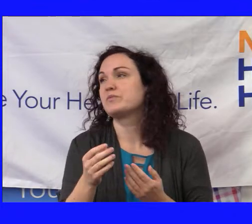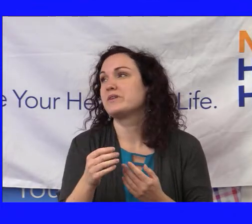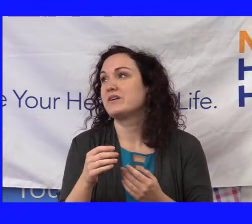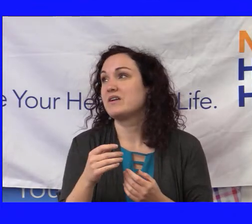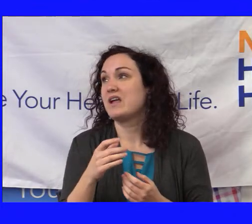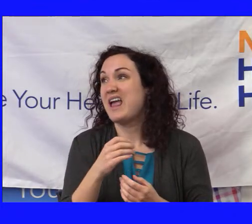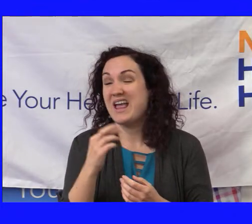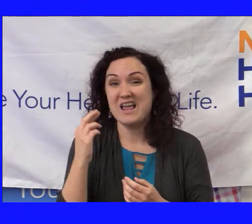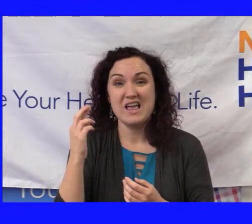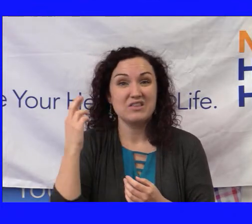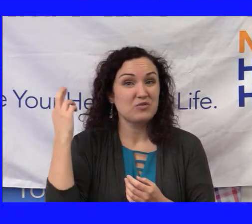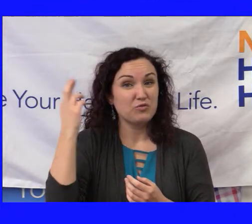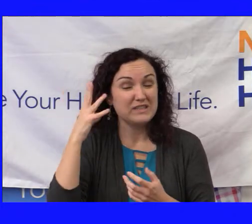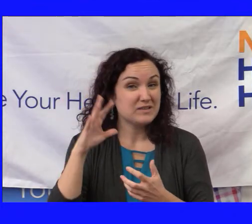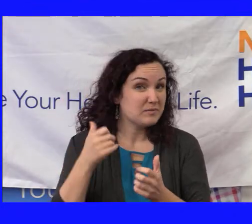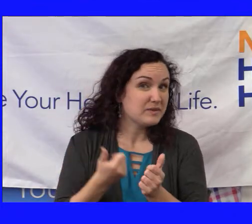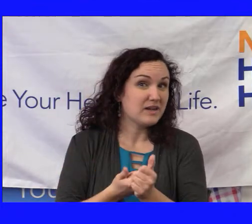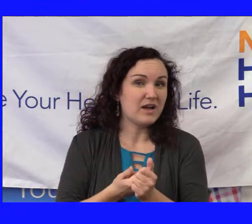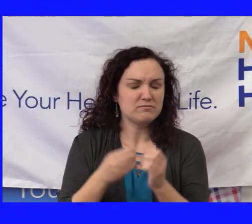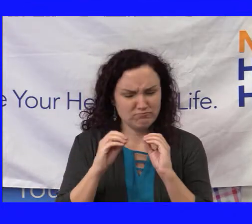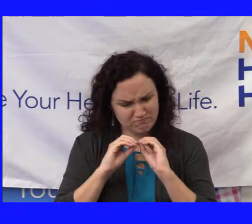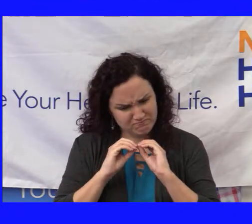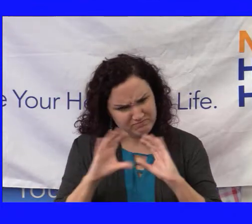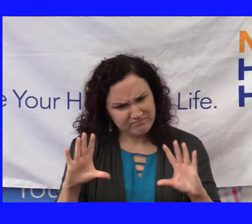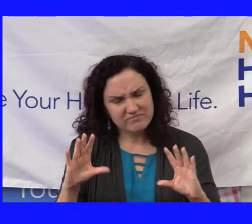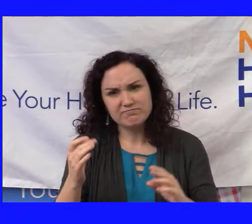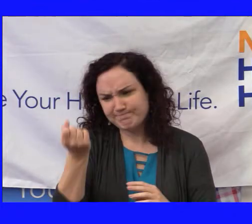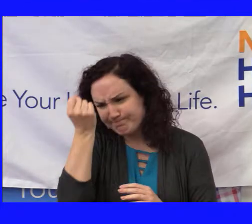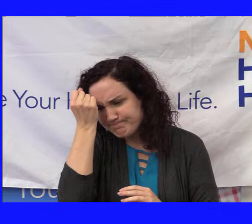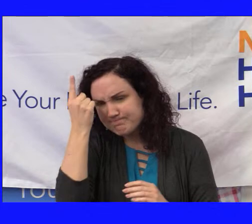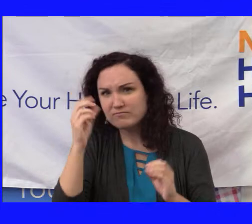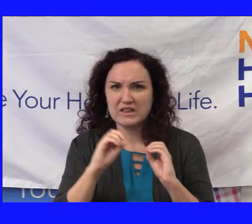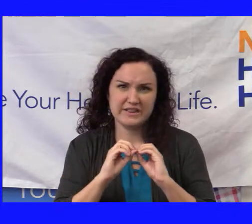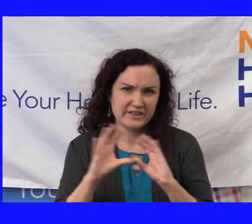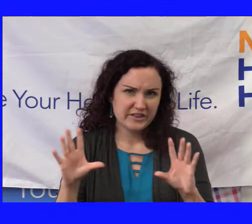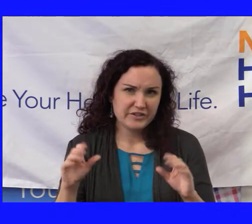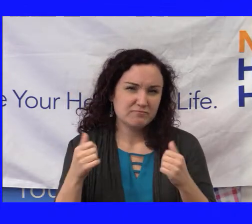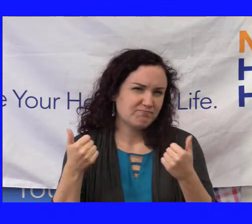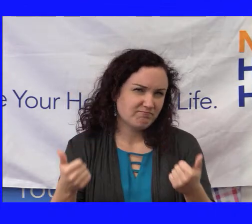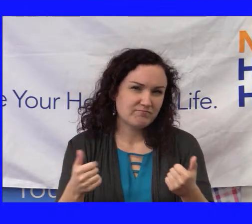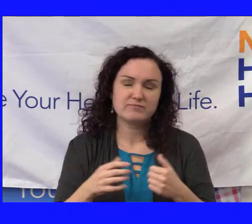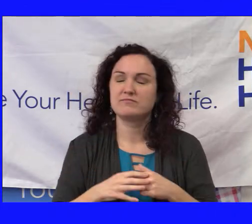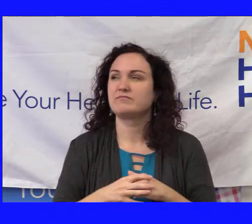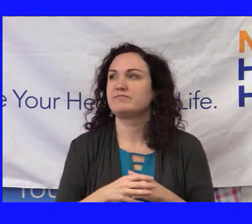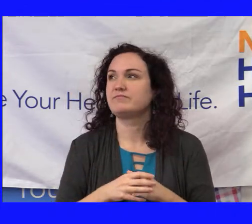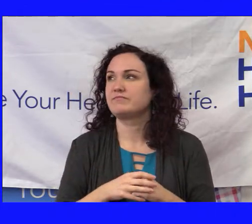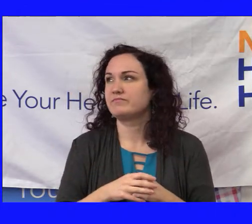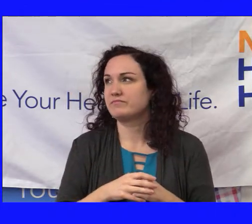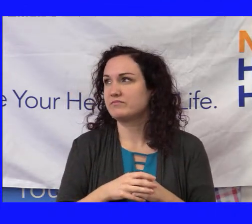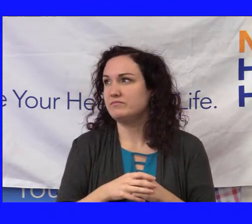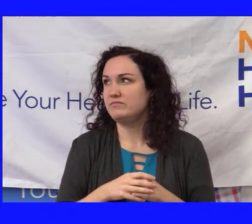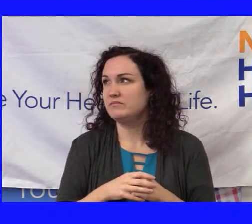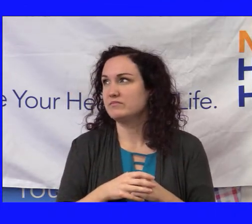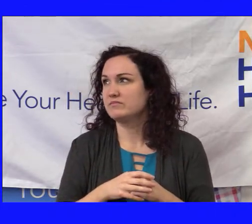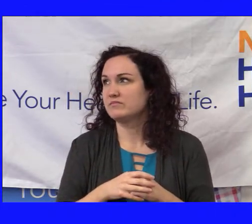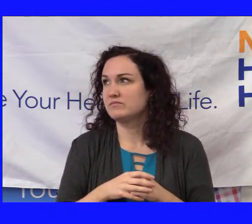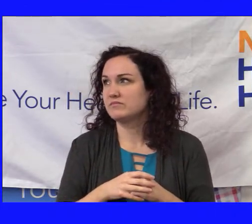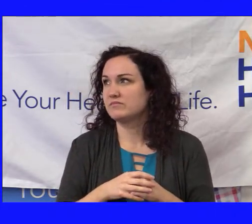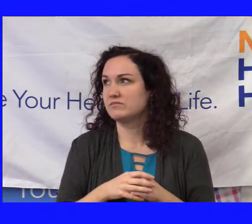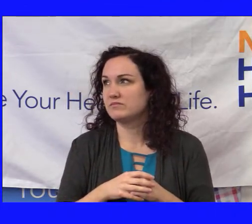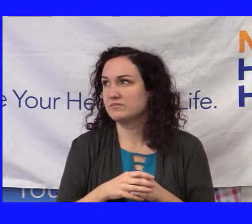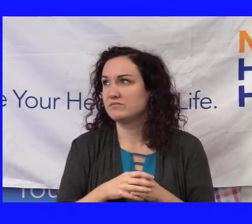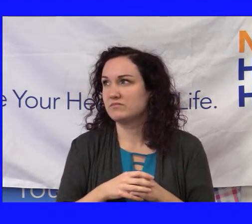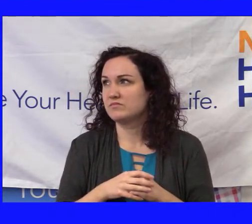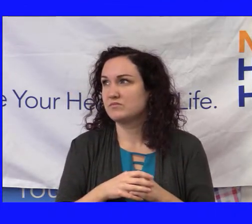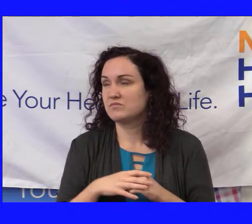that you presented was very clear, very understandable. One can see clearly the impact